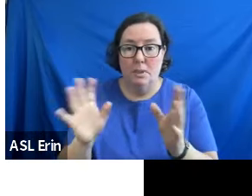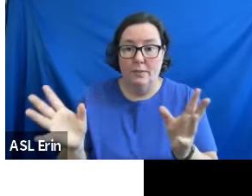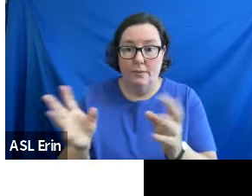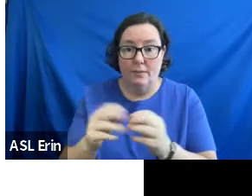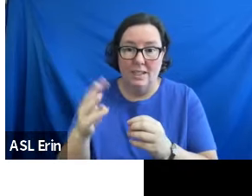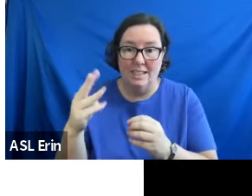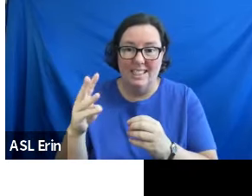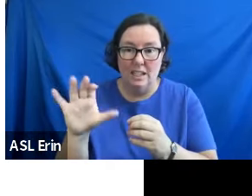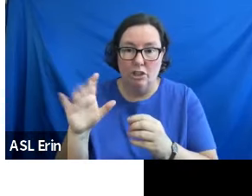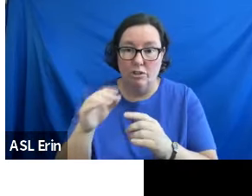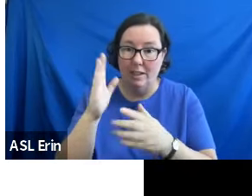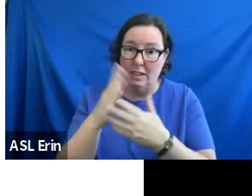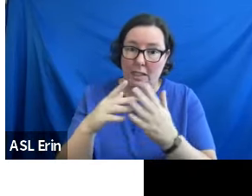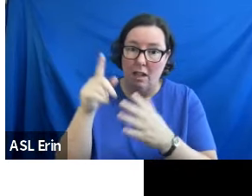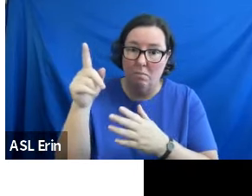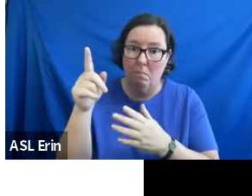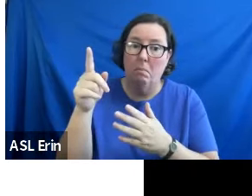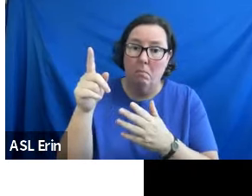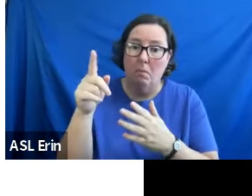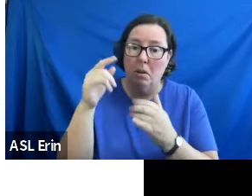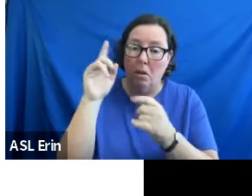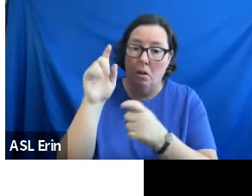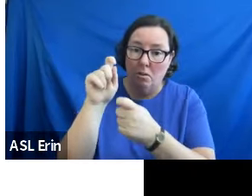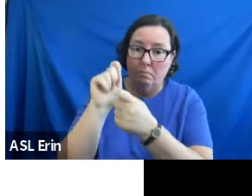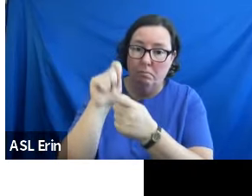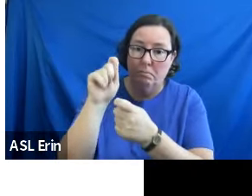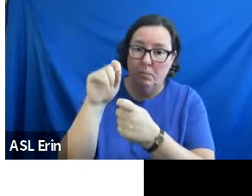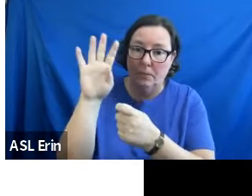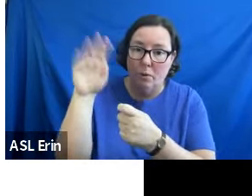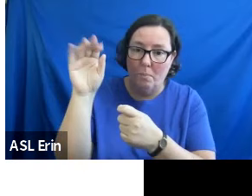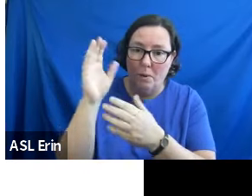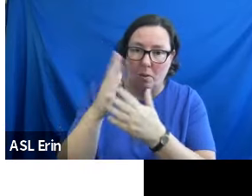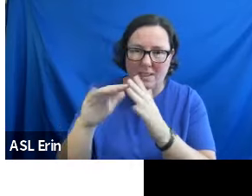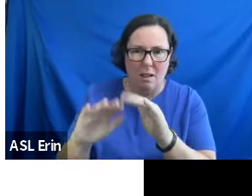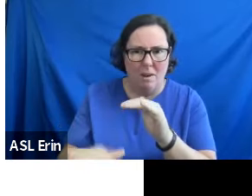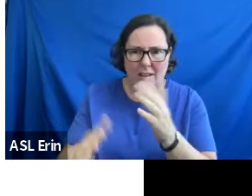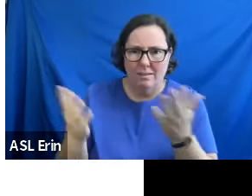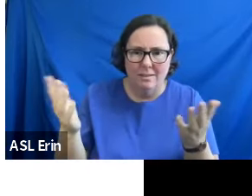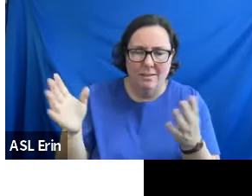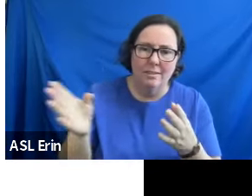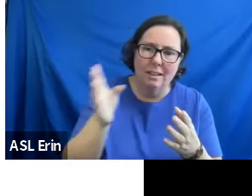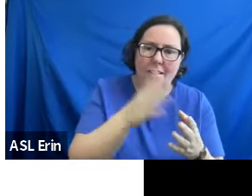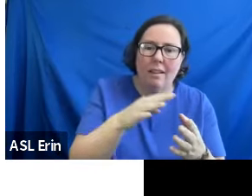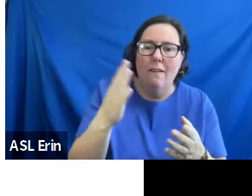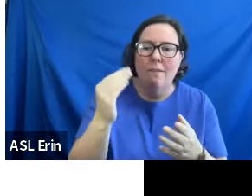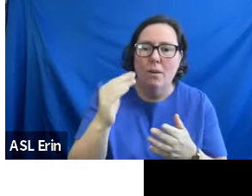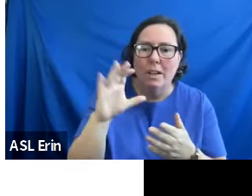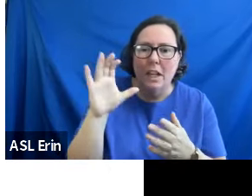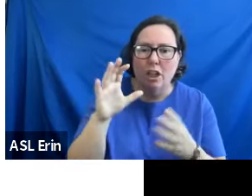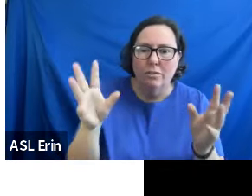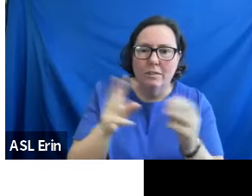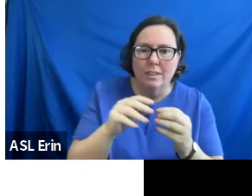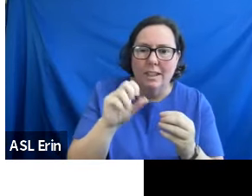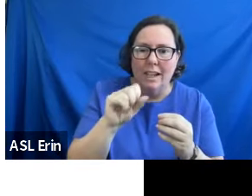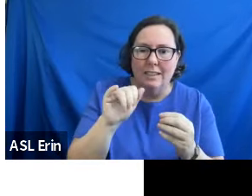a added score of 1400, some of them would get A's, but some of them would get